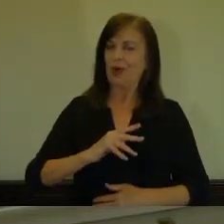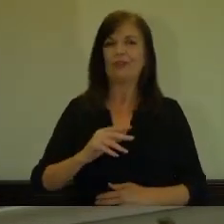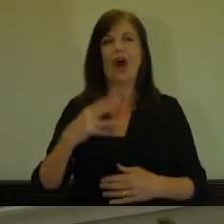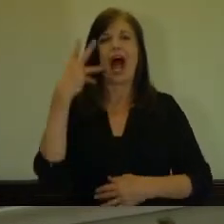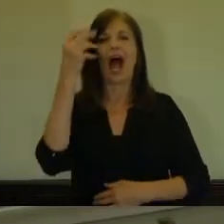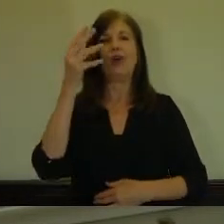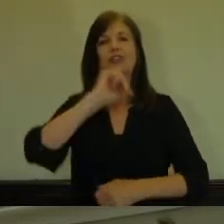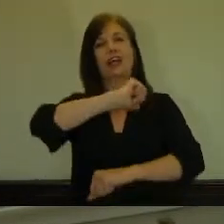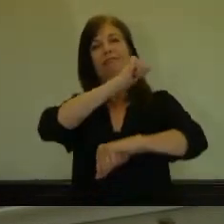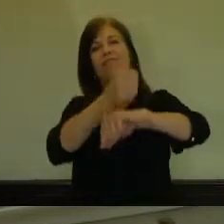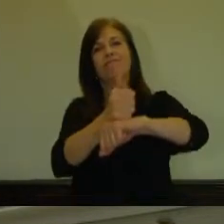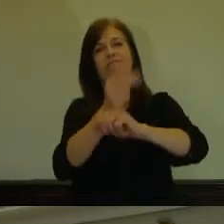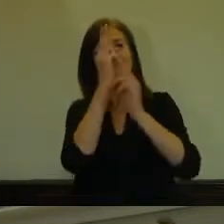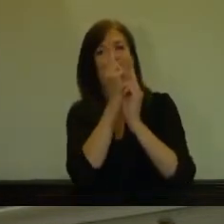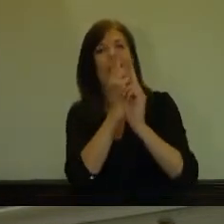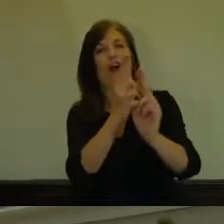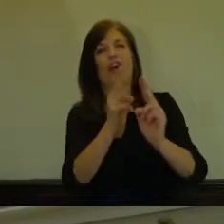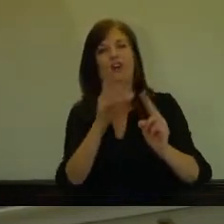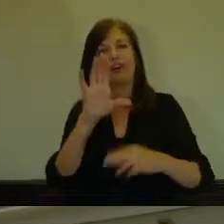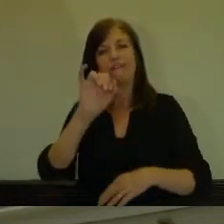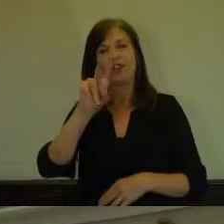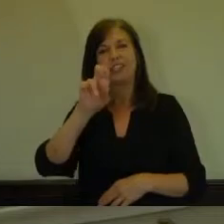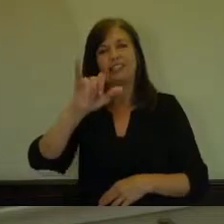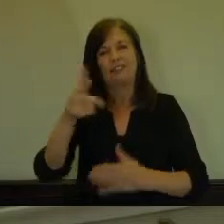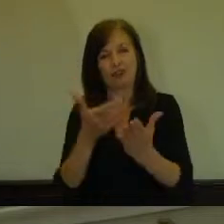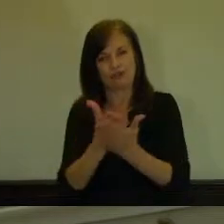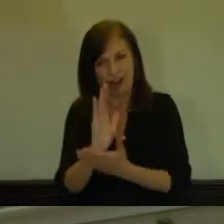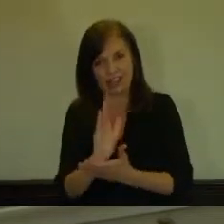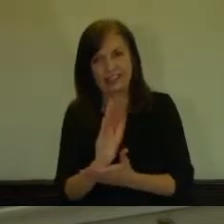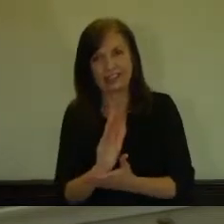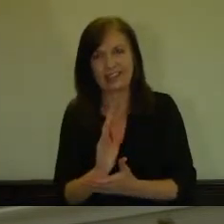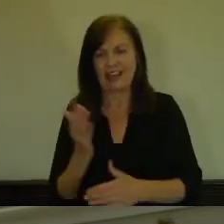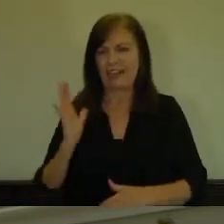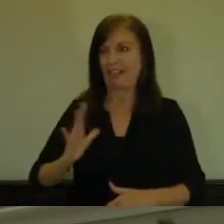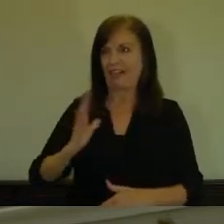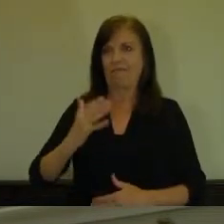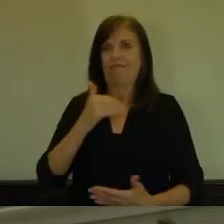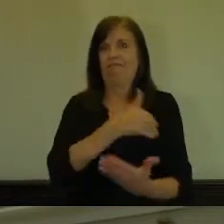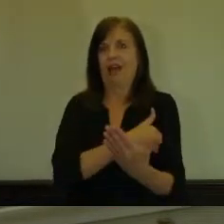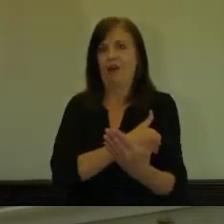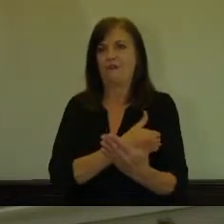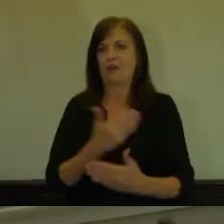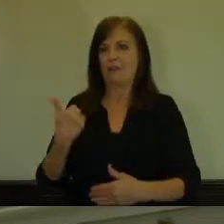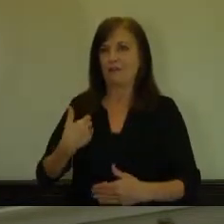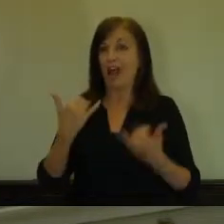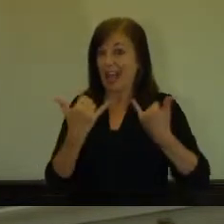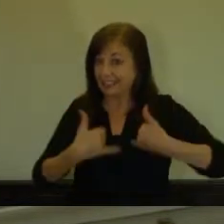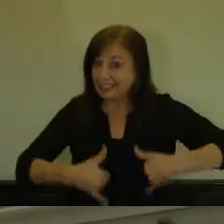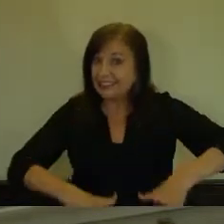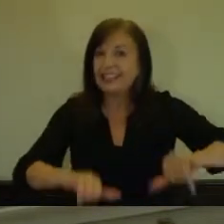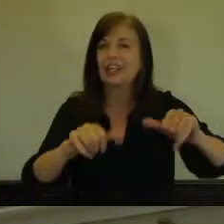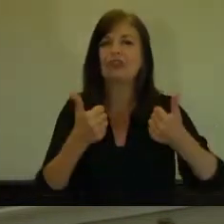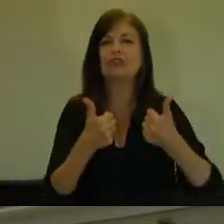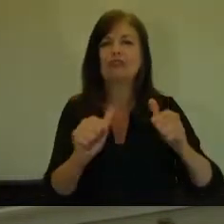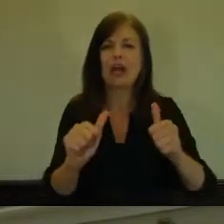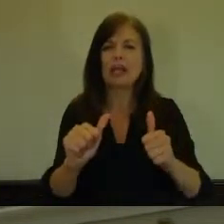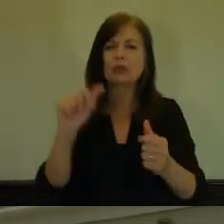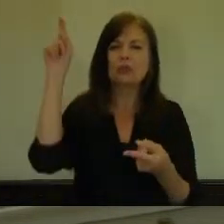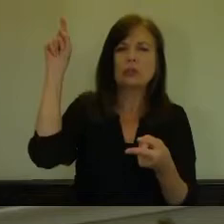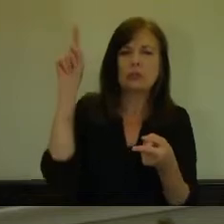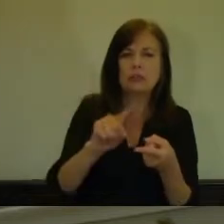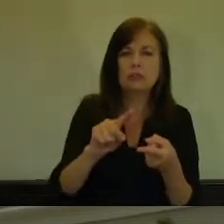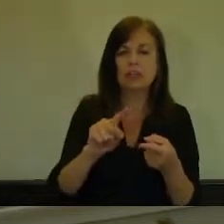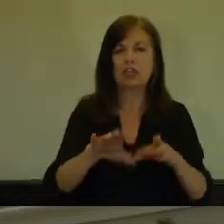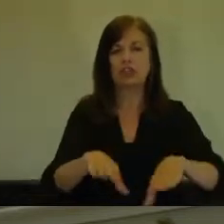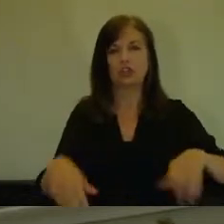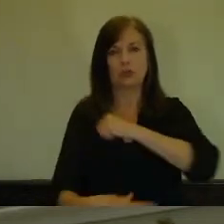site happen. It was then, and it is now, about eradicating childhood poverty in this city,